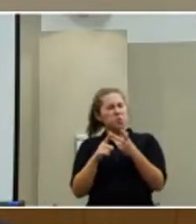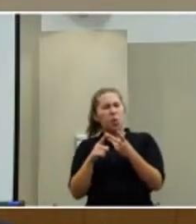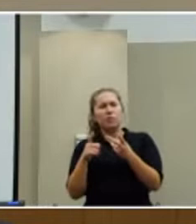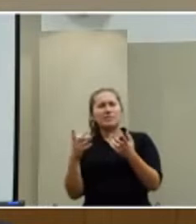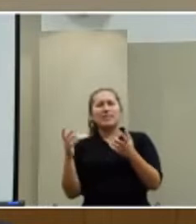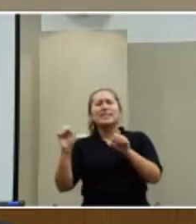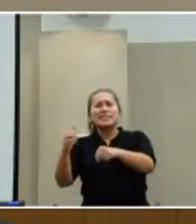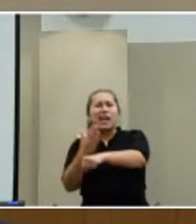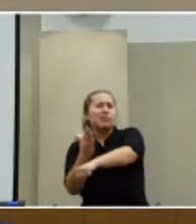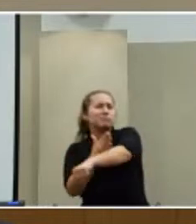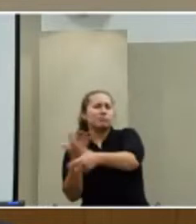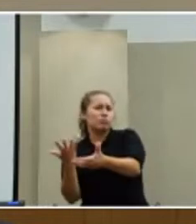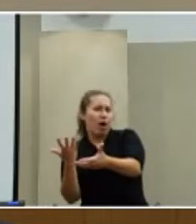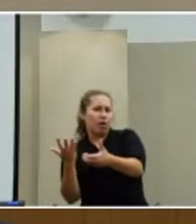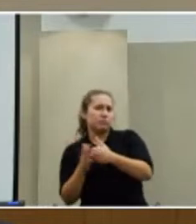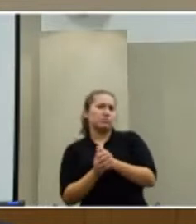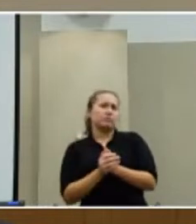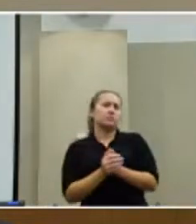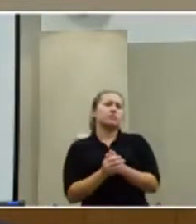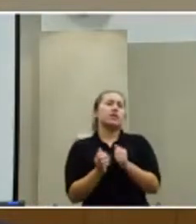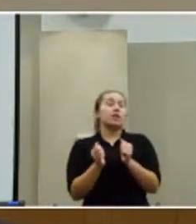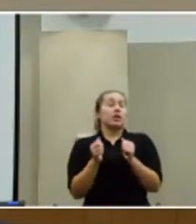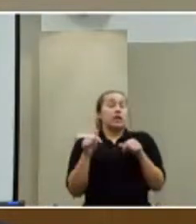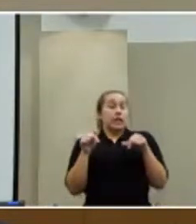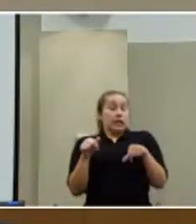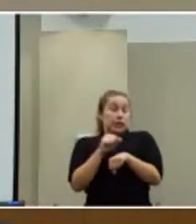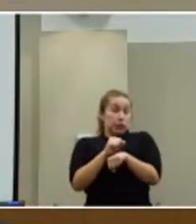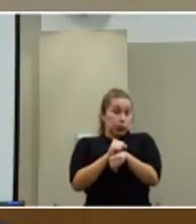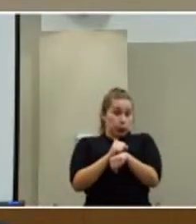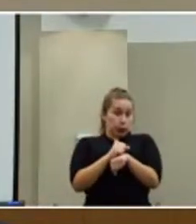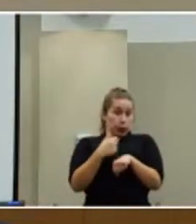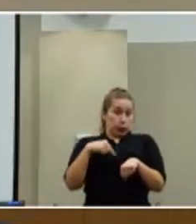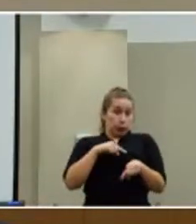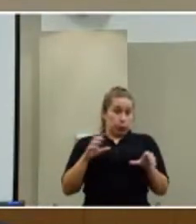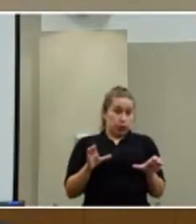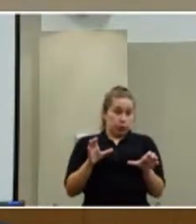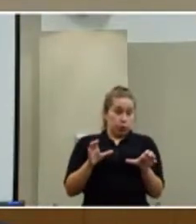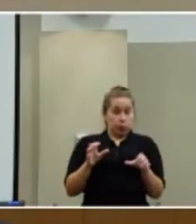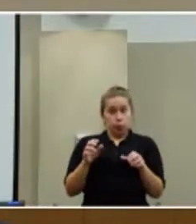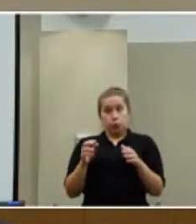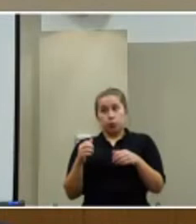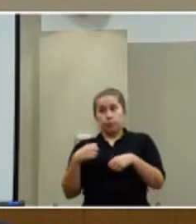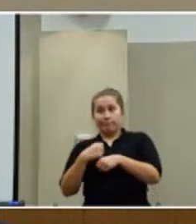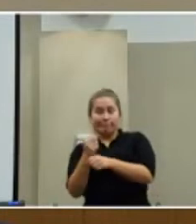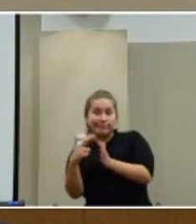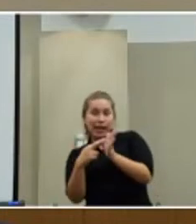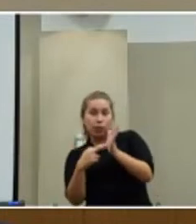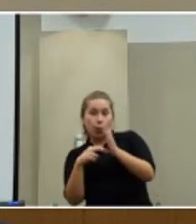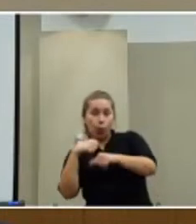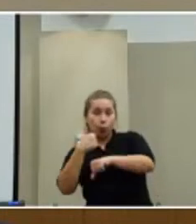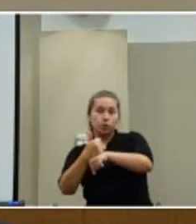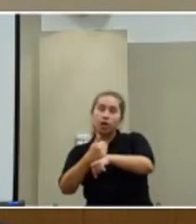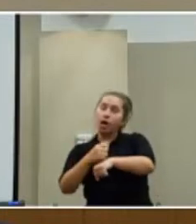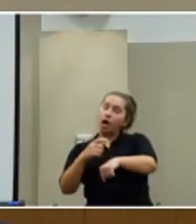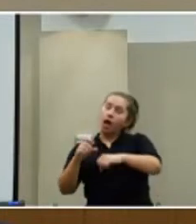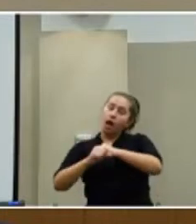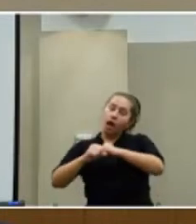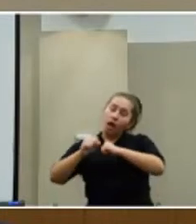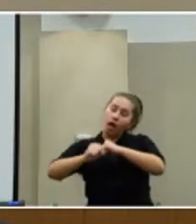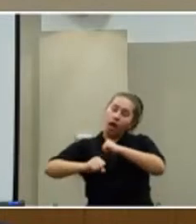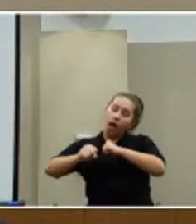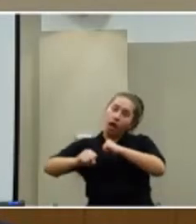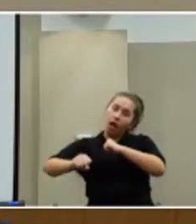change. With the work that we do, with the rules that we make, it is a long process, but it